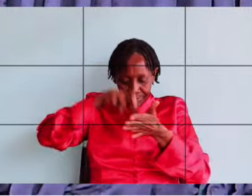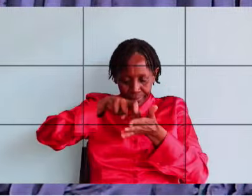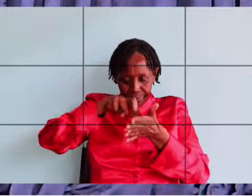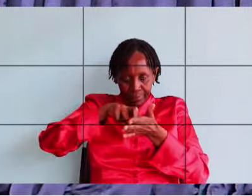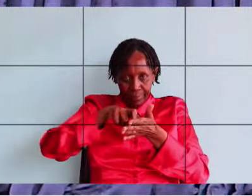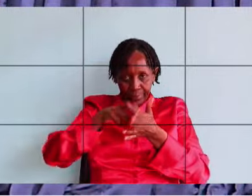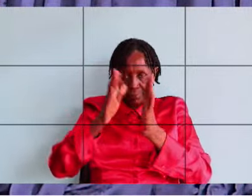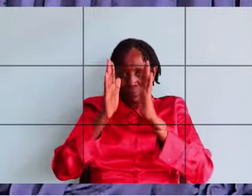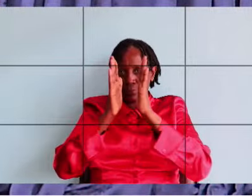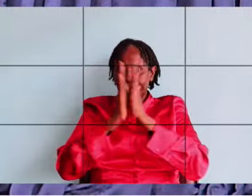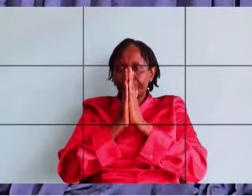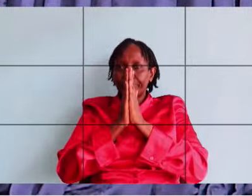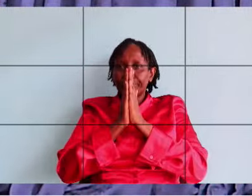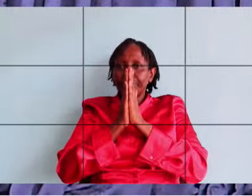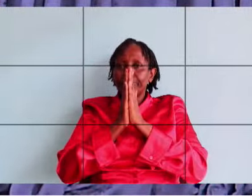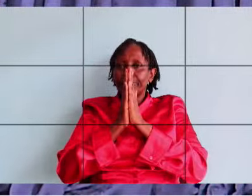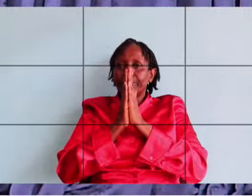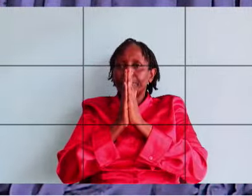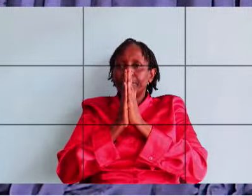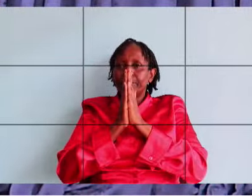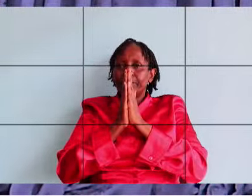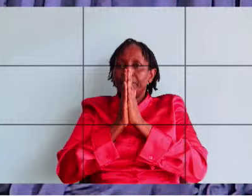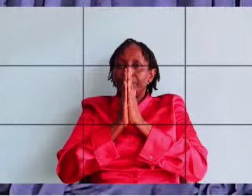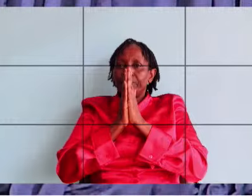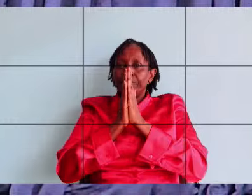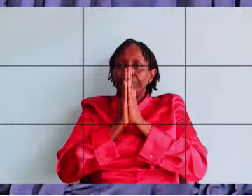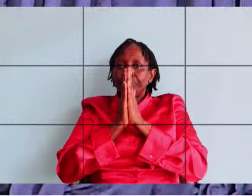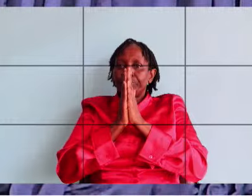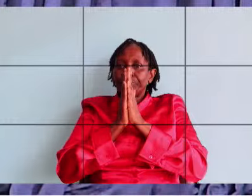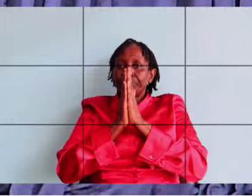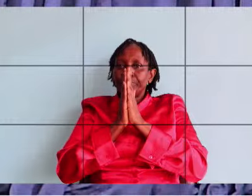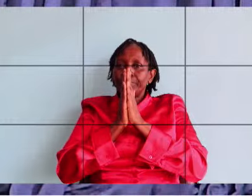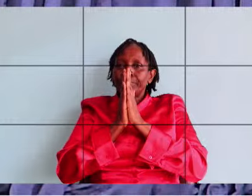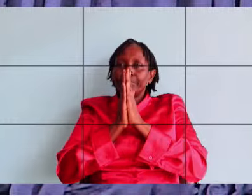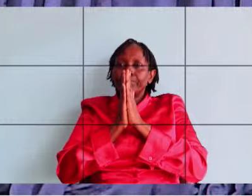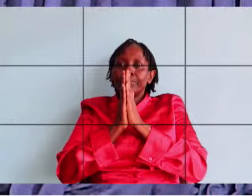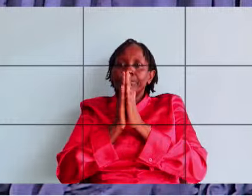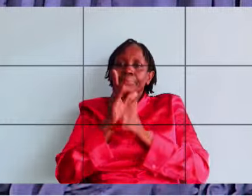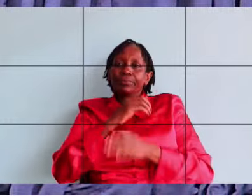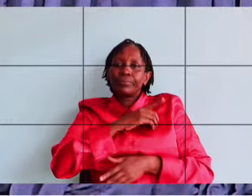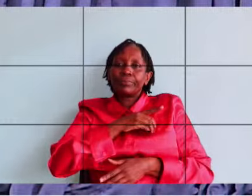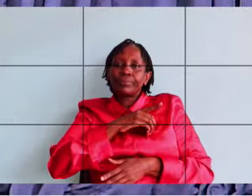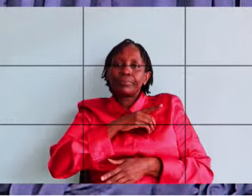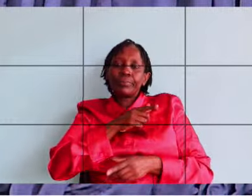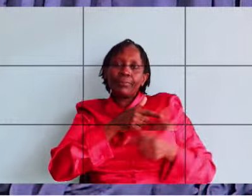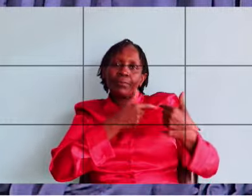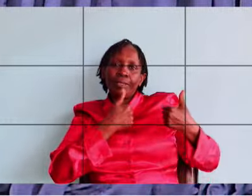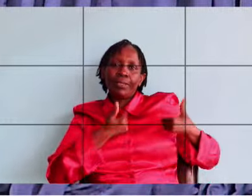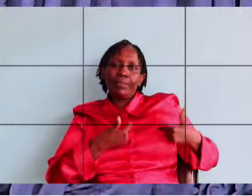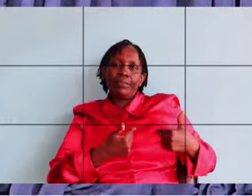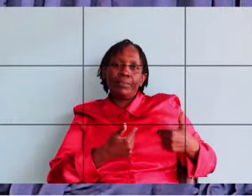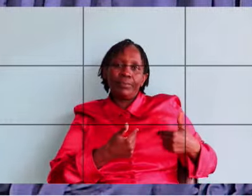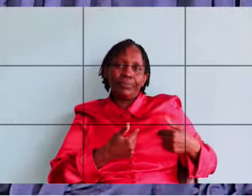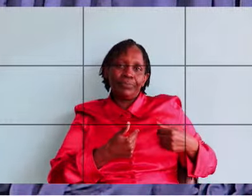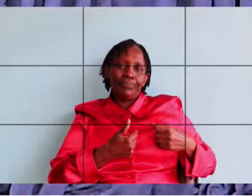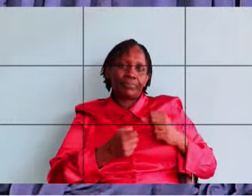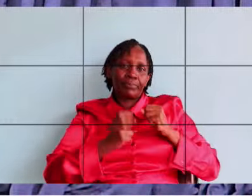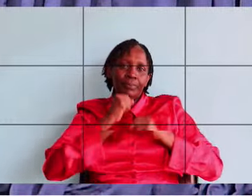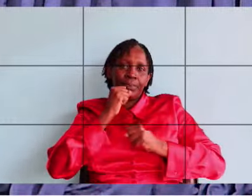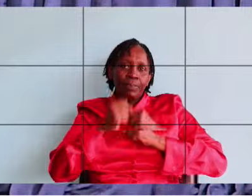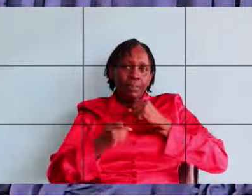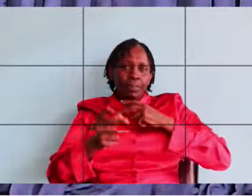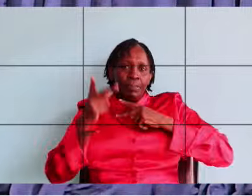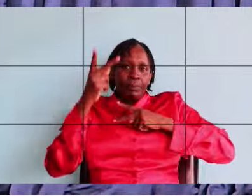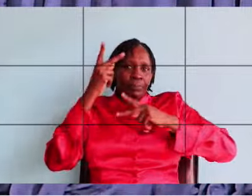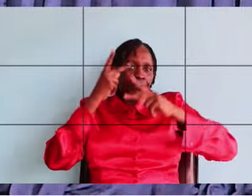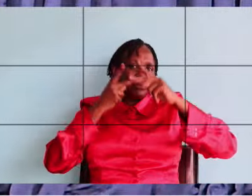the fire, renew the passion, renew the desire in my heart, so that I can run with a vision and I